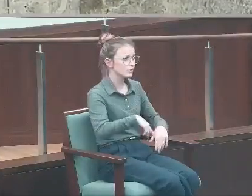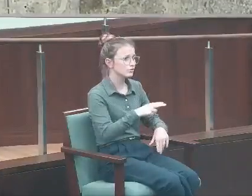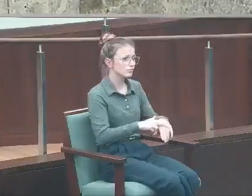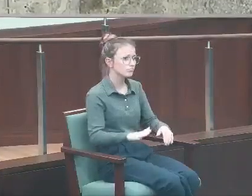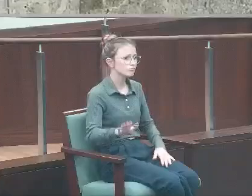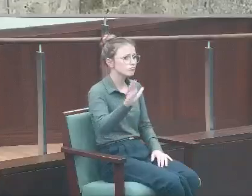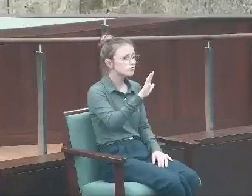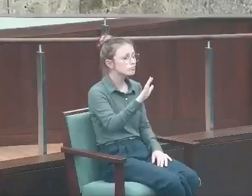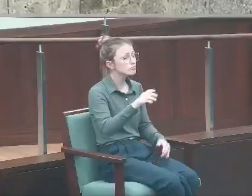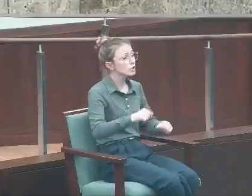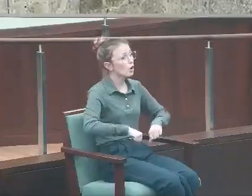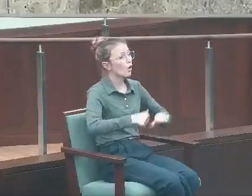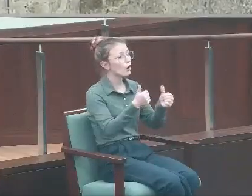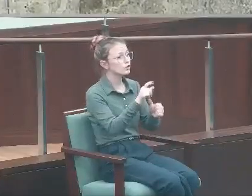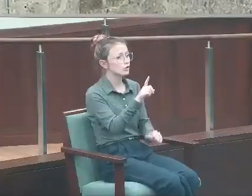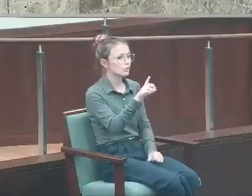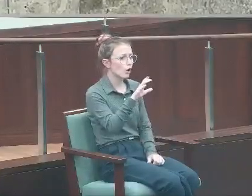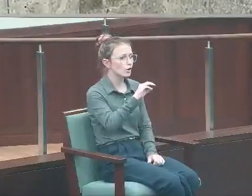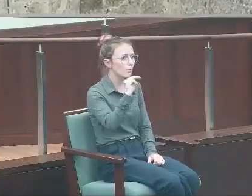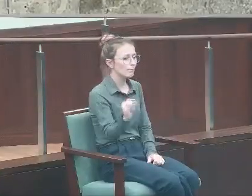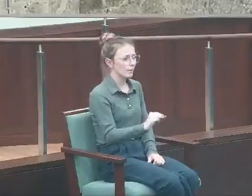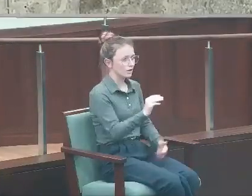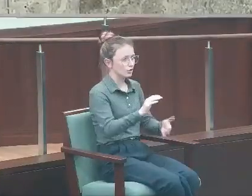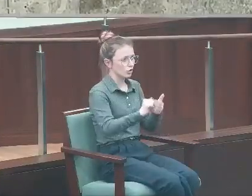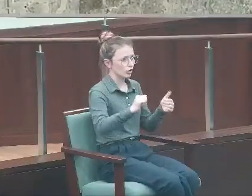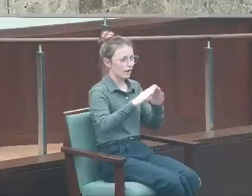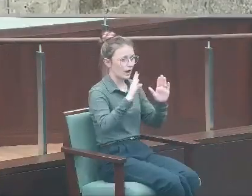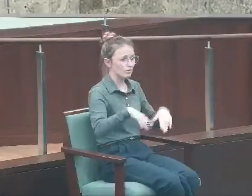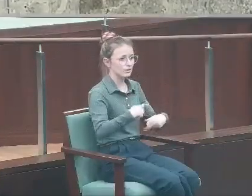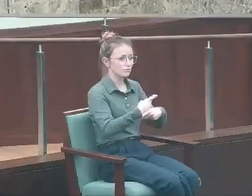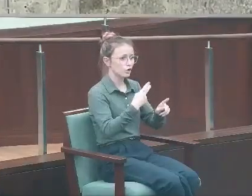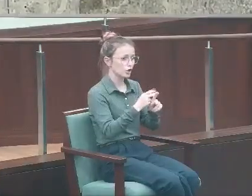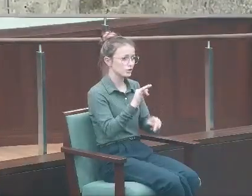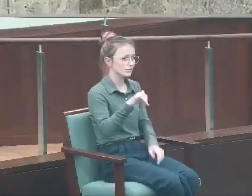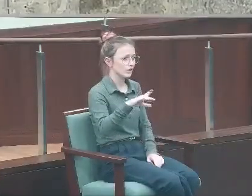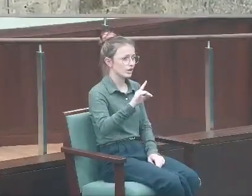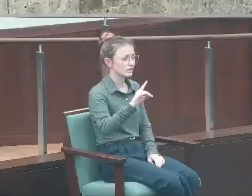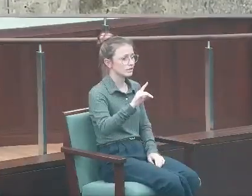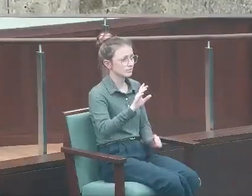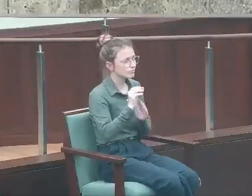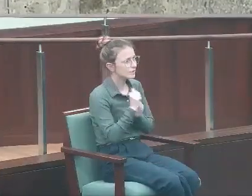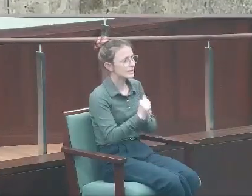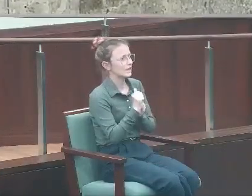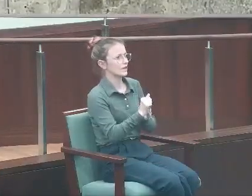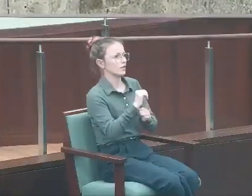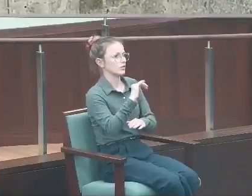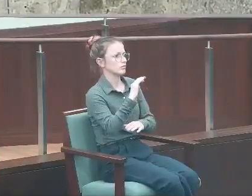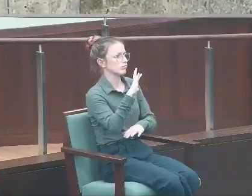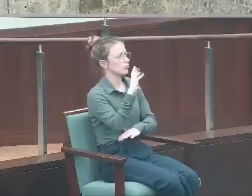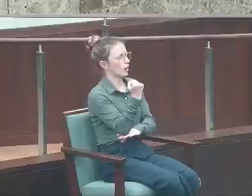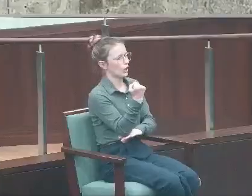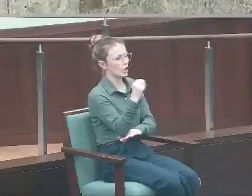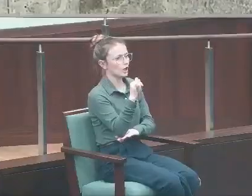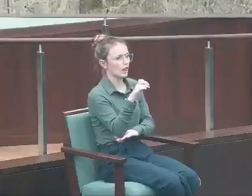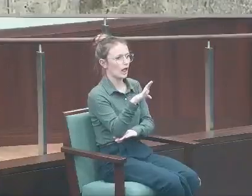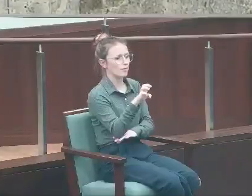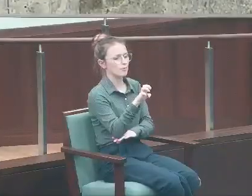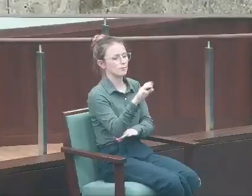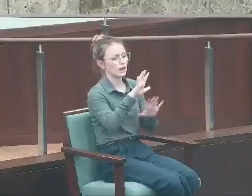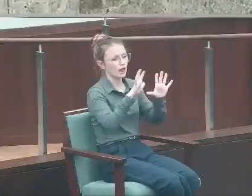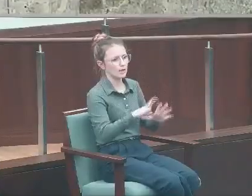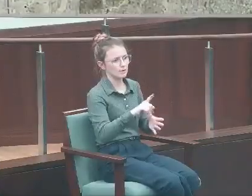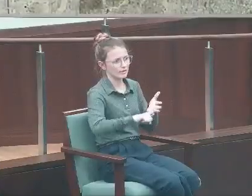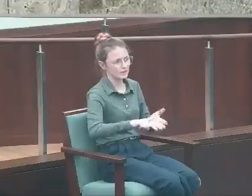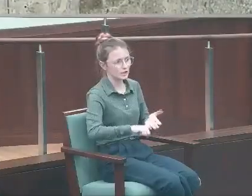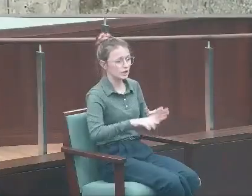$100 million revolving housing production fund. Spearheading record climate investment. Providing paid parental